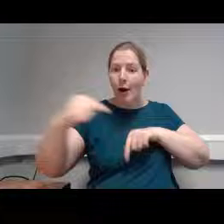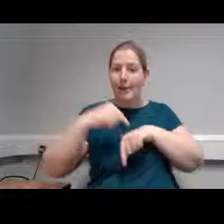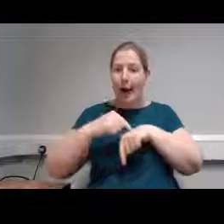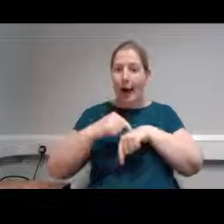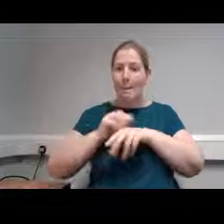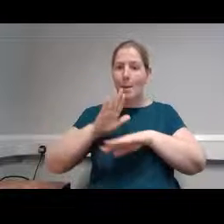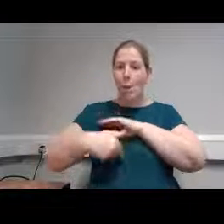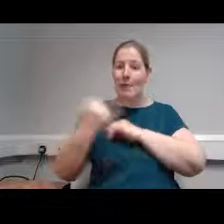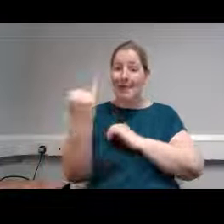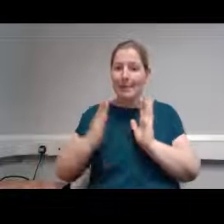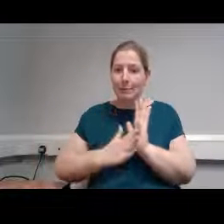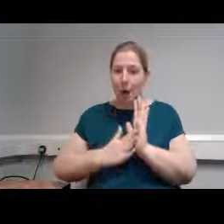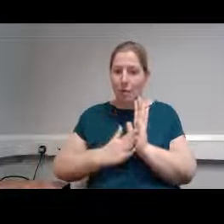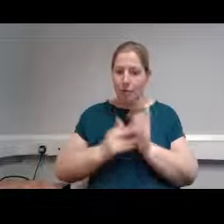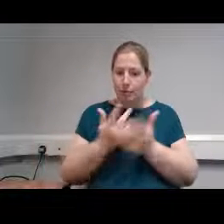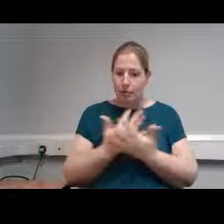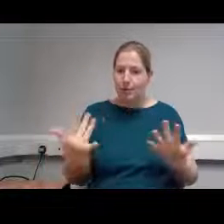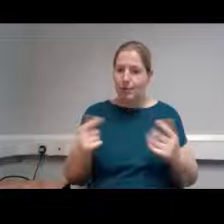majority of those patients.